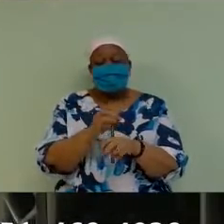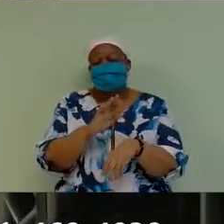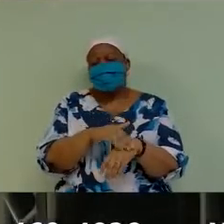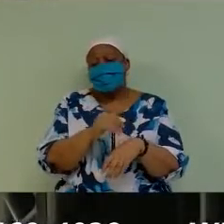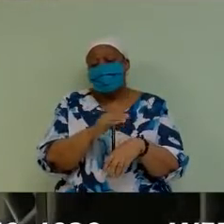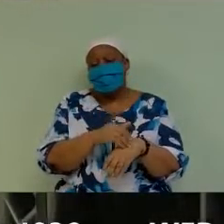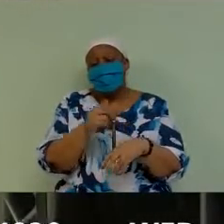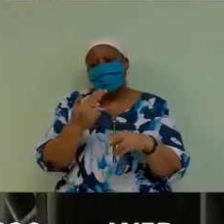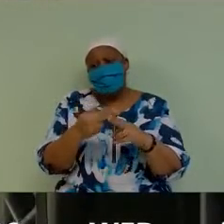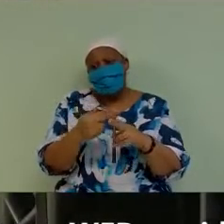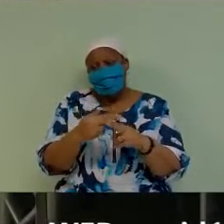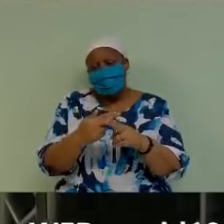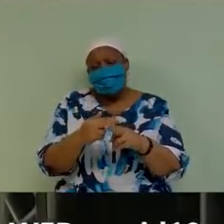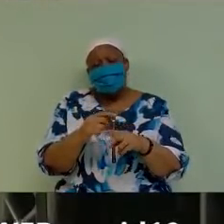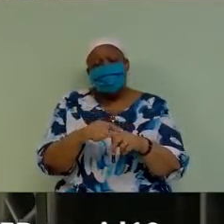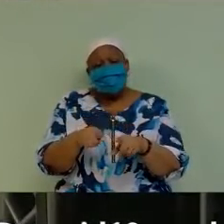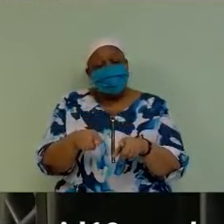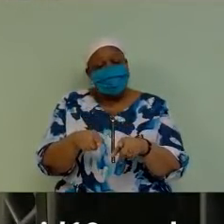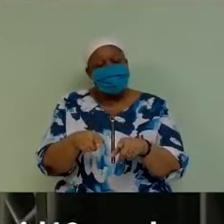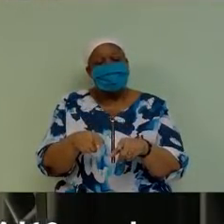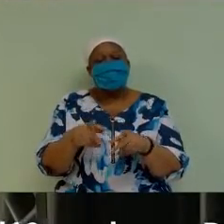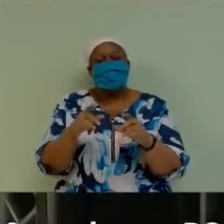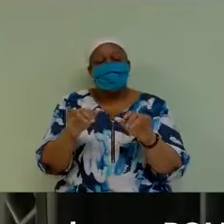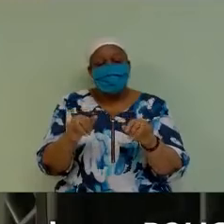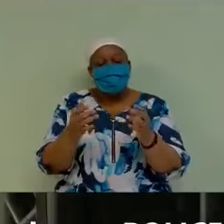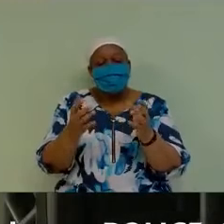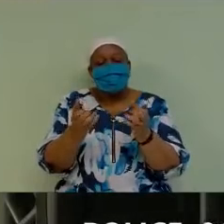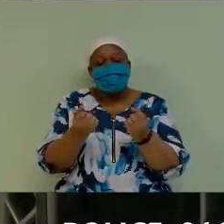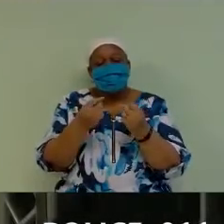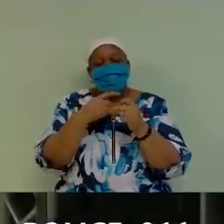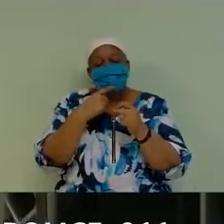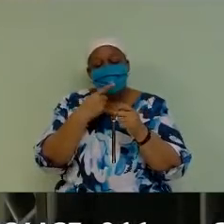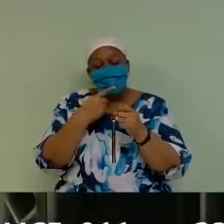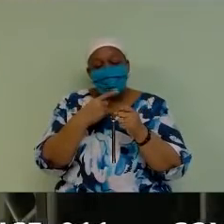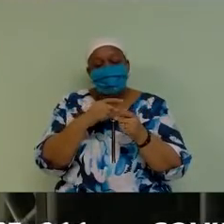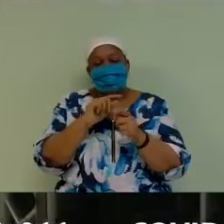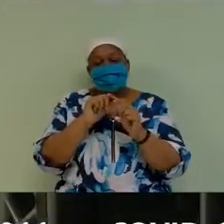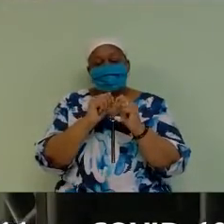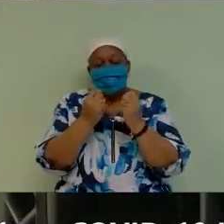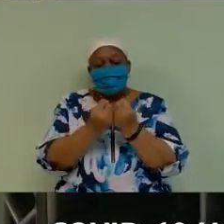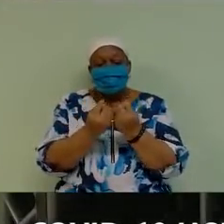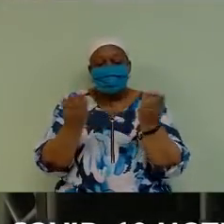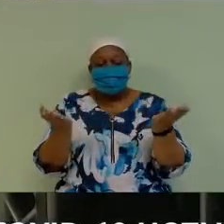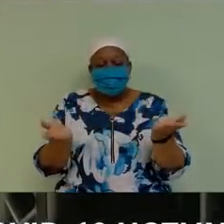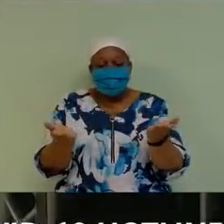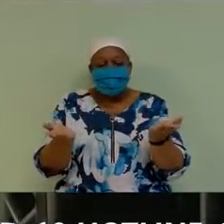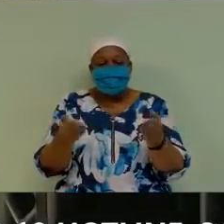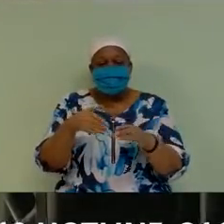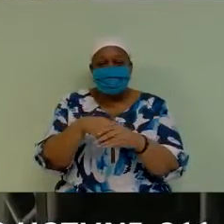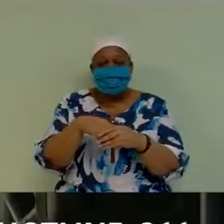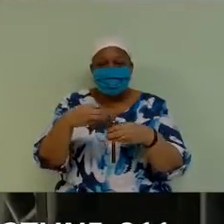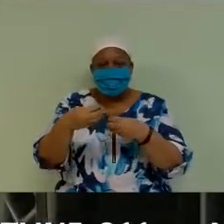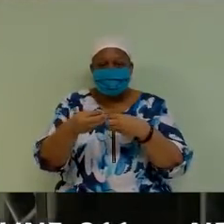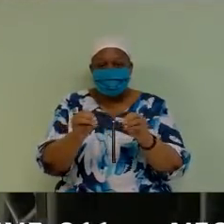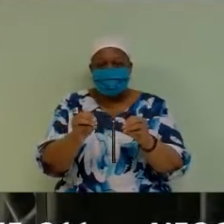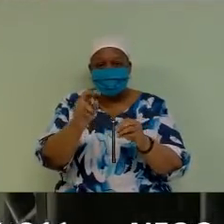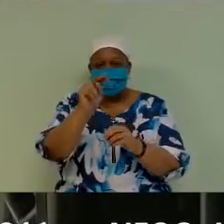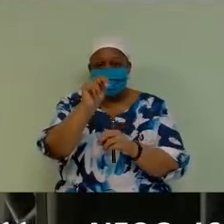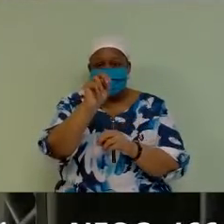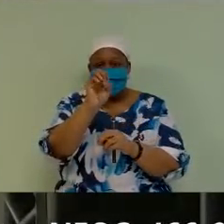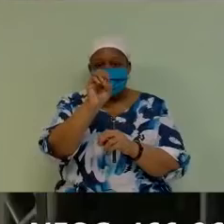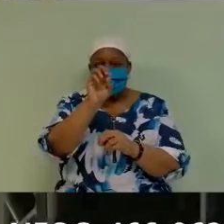would take time. But I would just say to our team here at the NEMA,